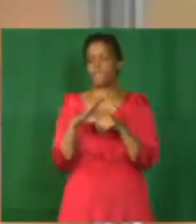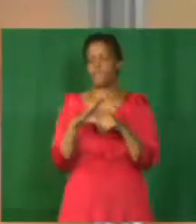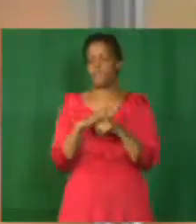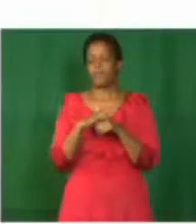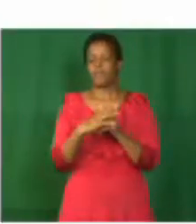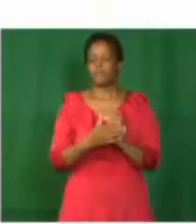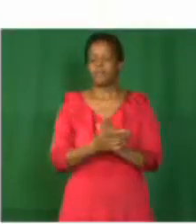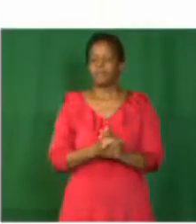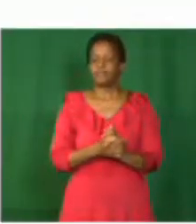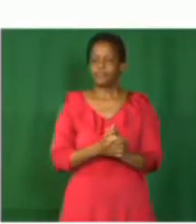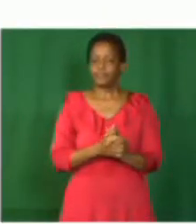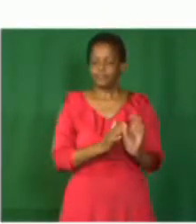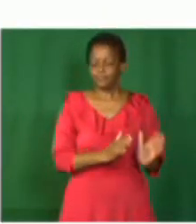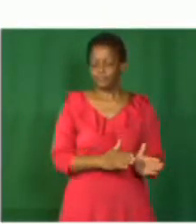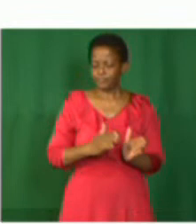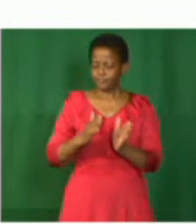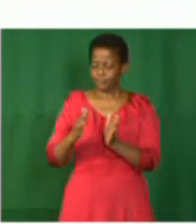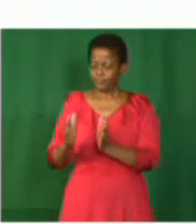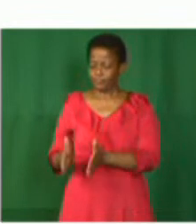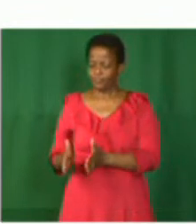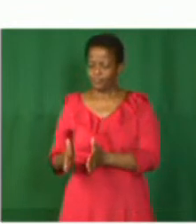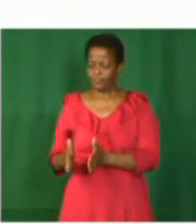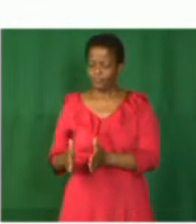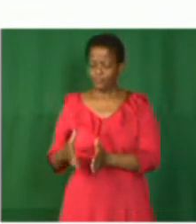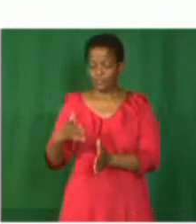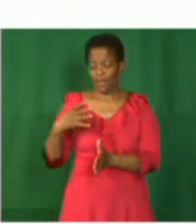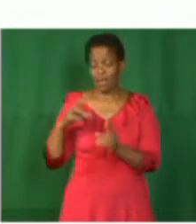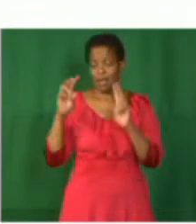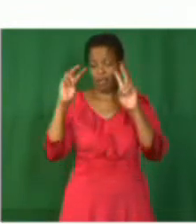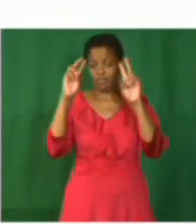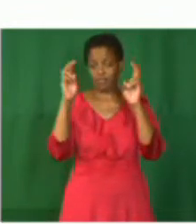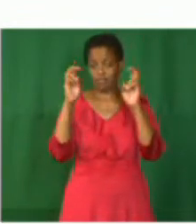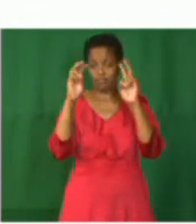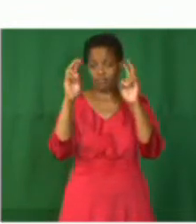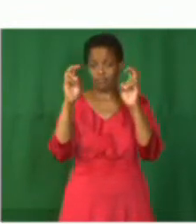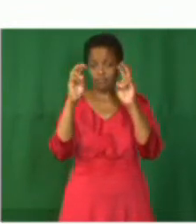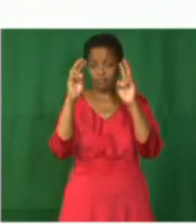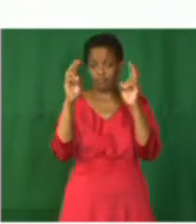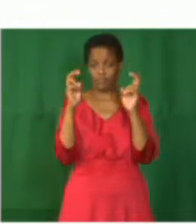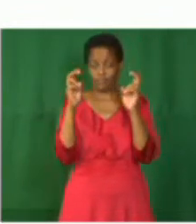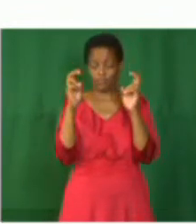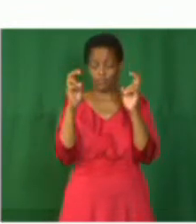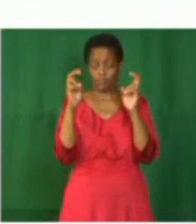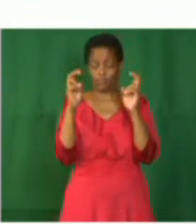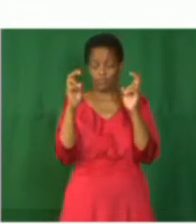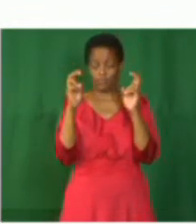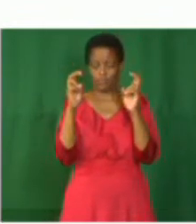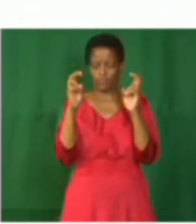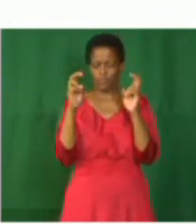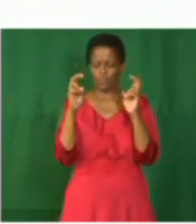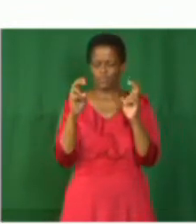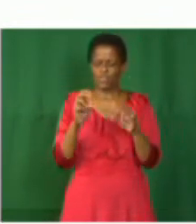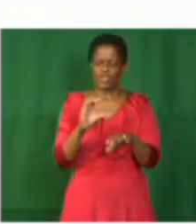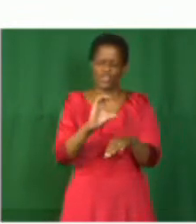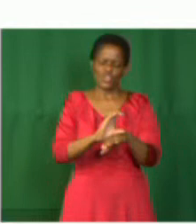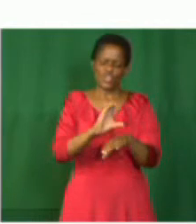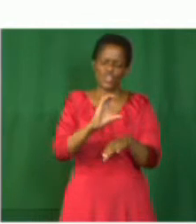another topic, these are the characteristics of the early church.